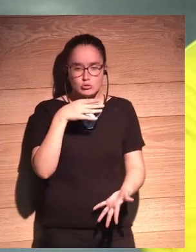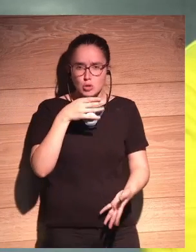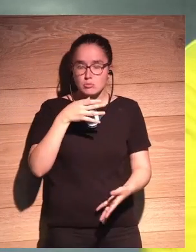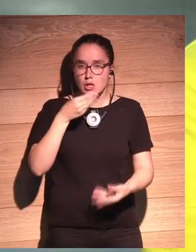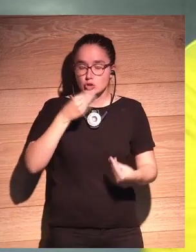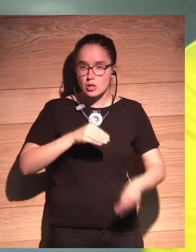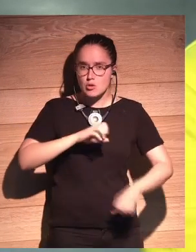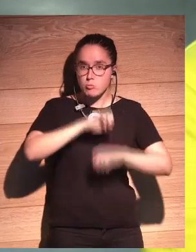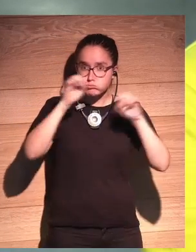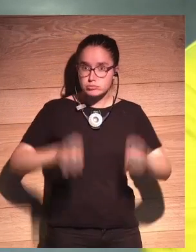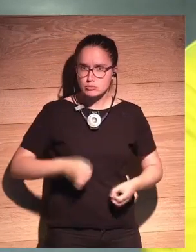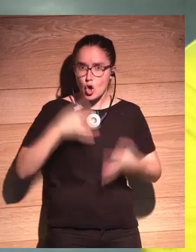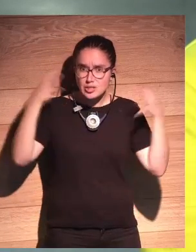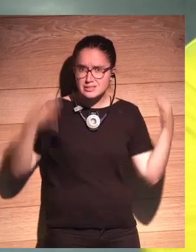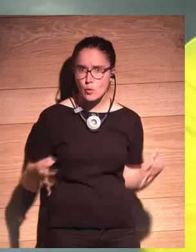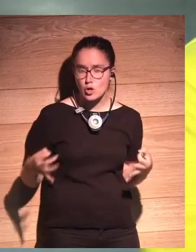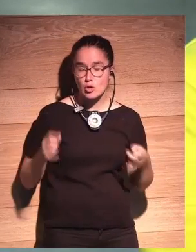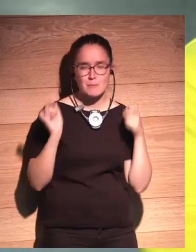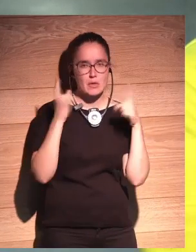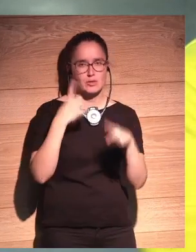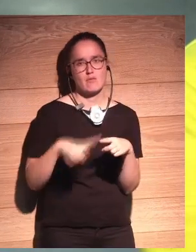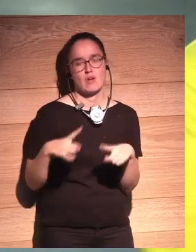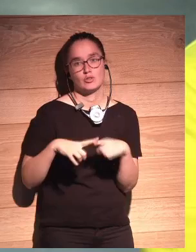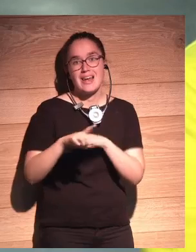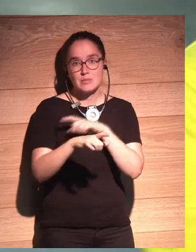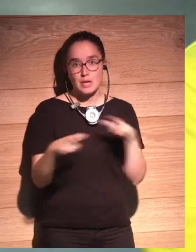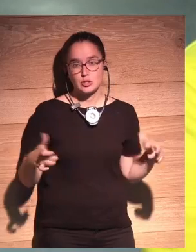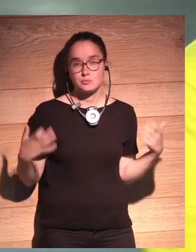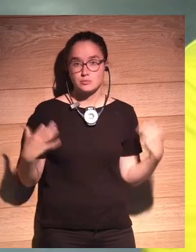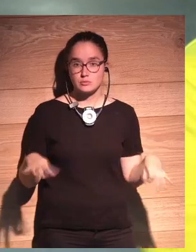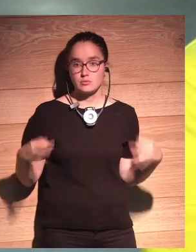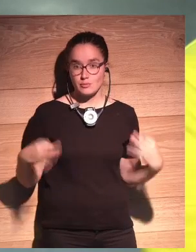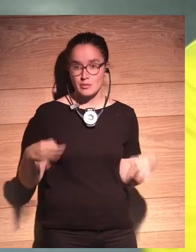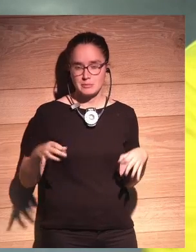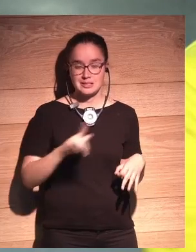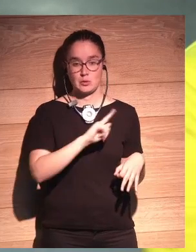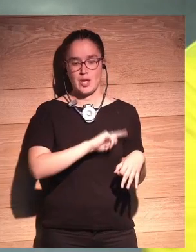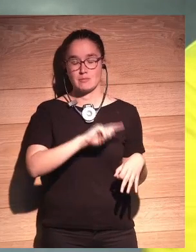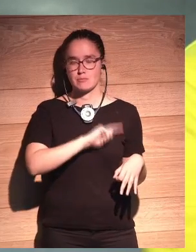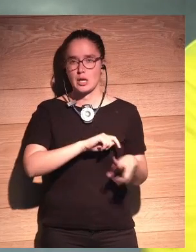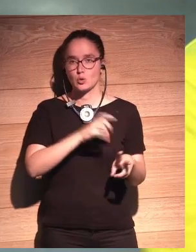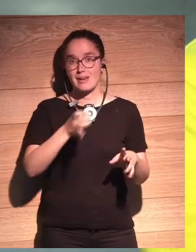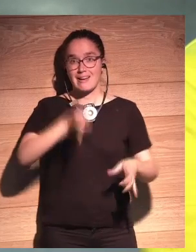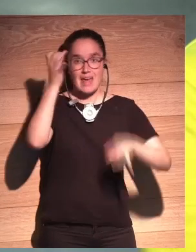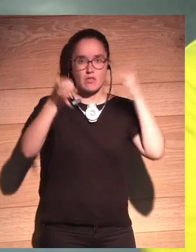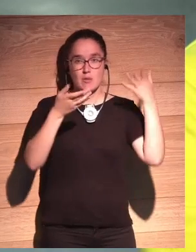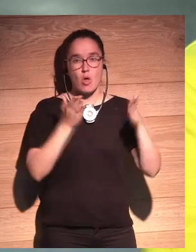I was surprised, I was shocked, because I was believing in that history, in that story, but people usually have